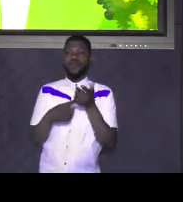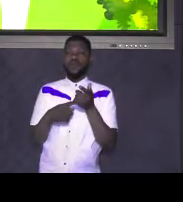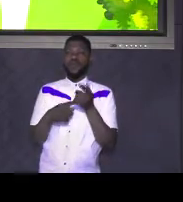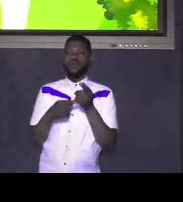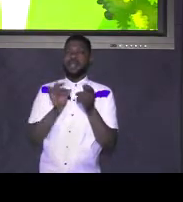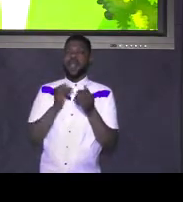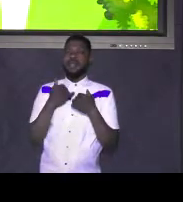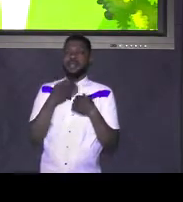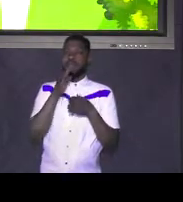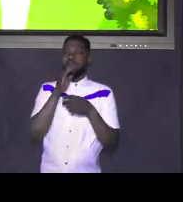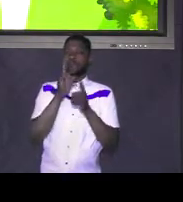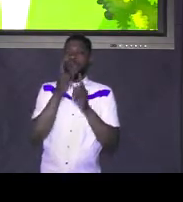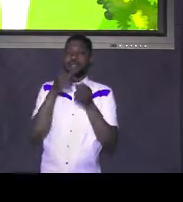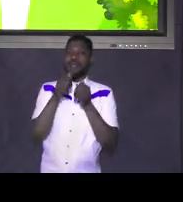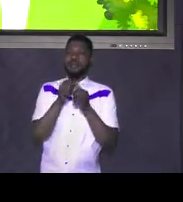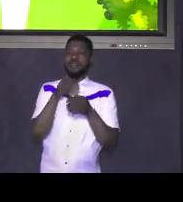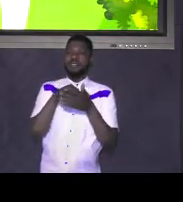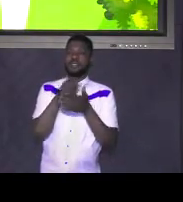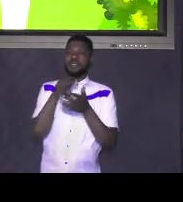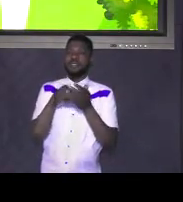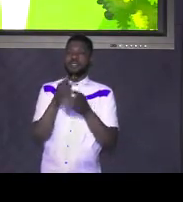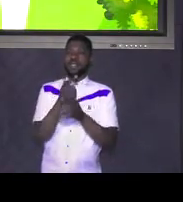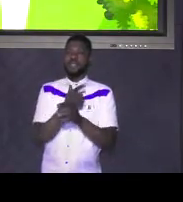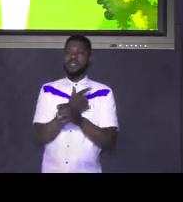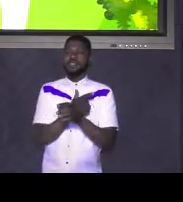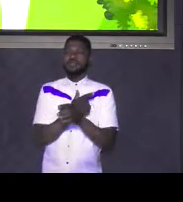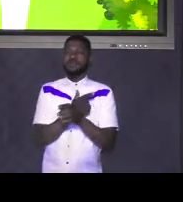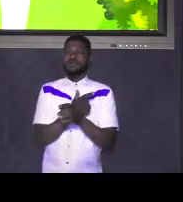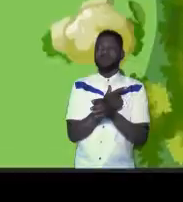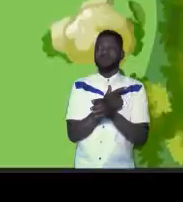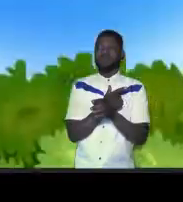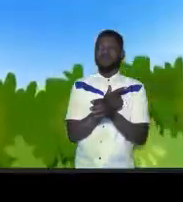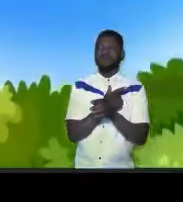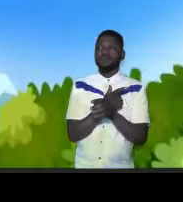what I've been talking about in this lesson.